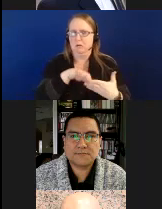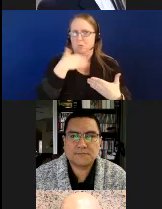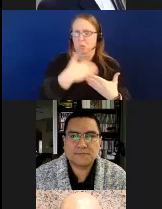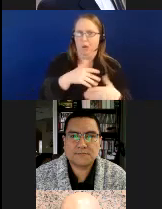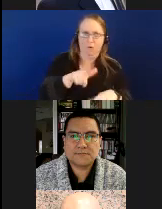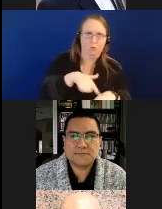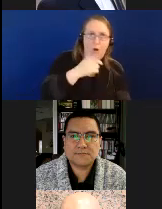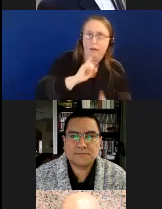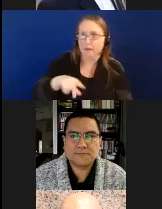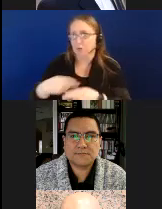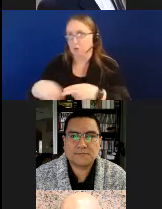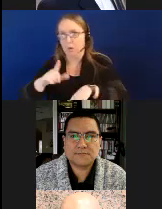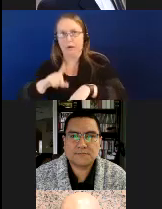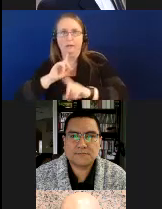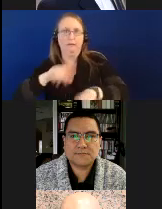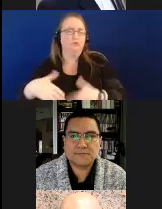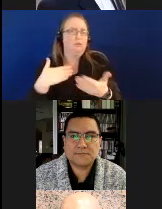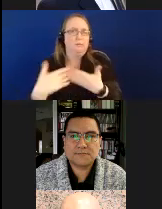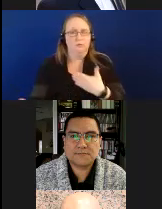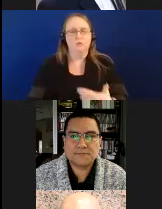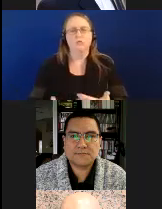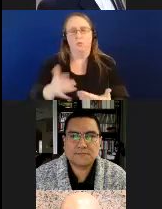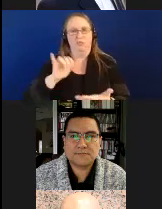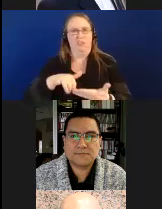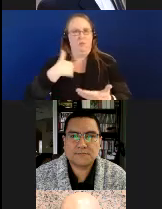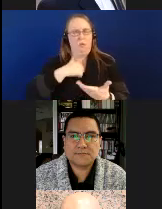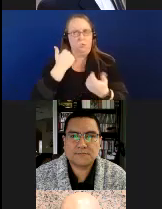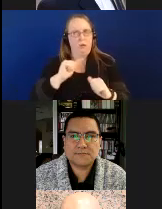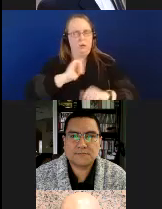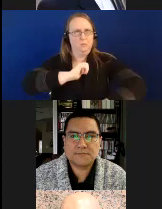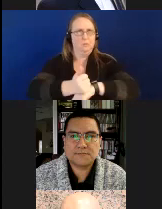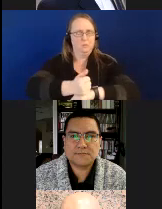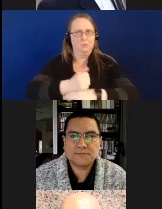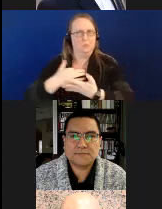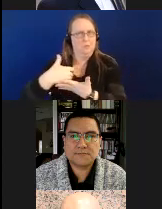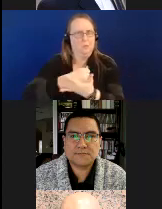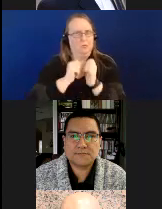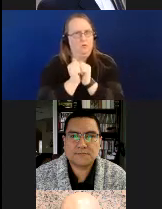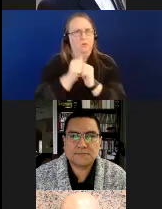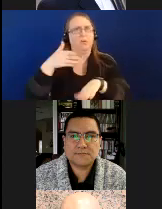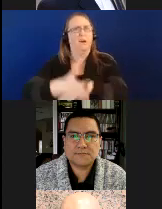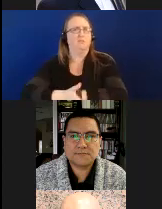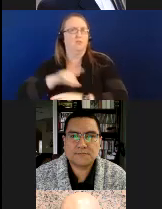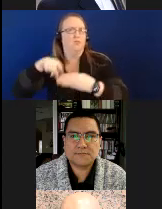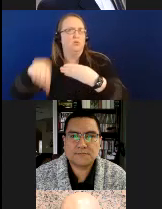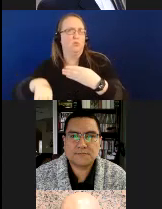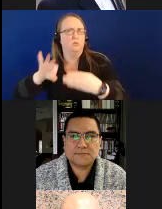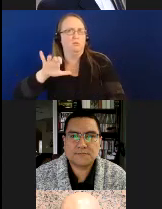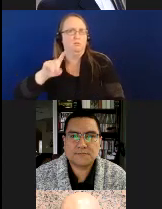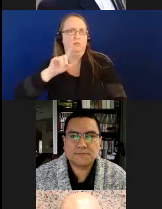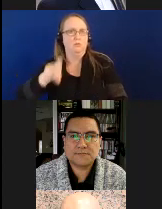something that we've intentionally are also working on putting together once we get these results back from the standalone field test.